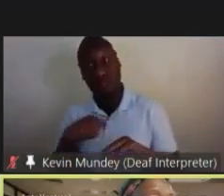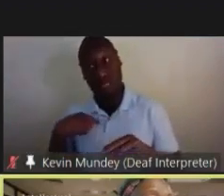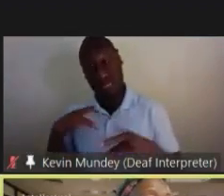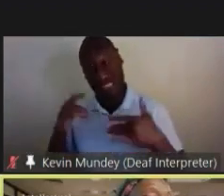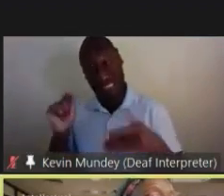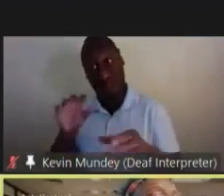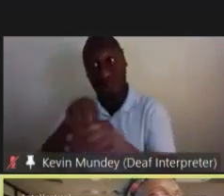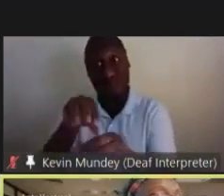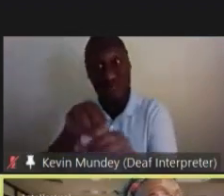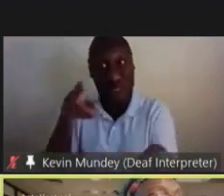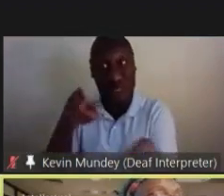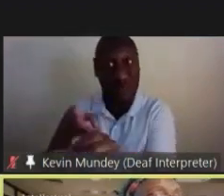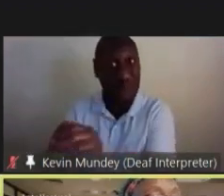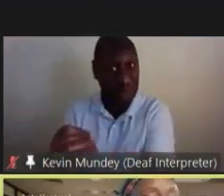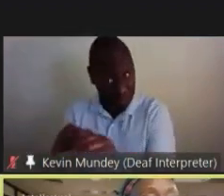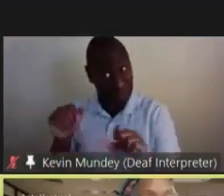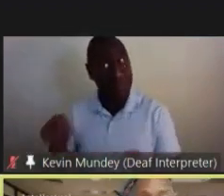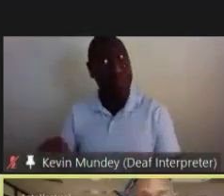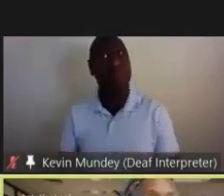event.